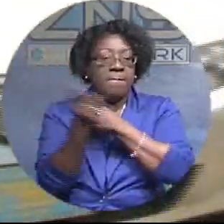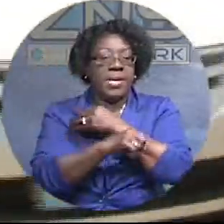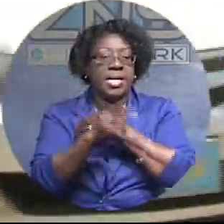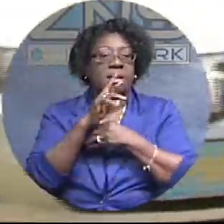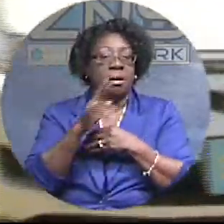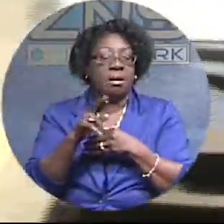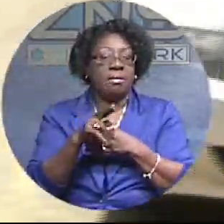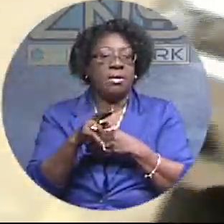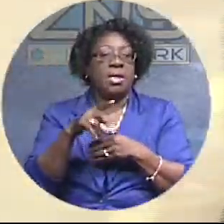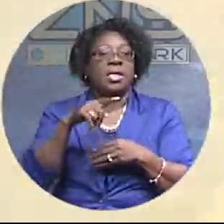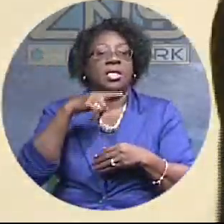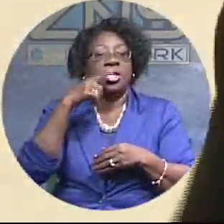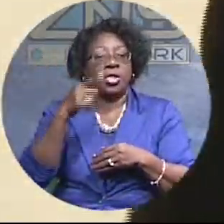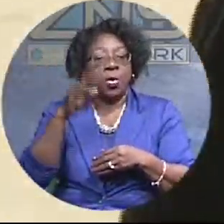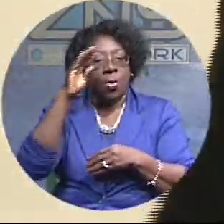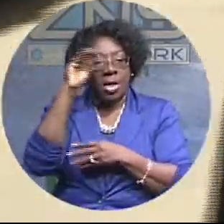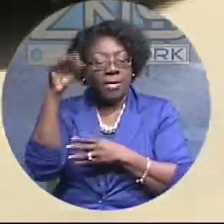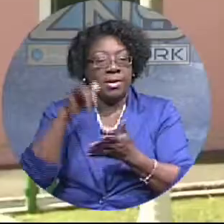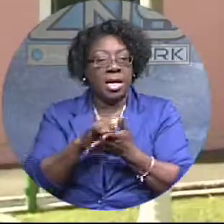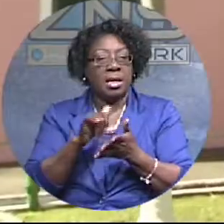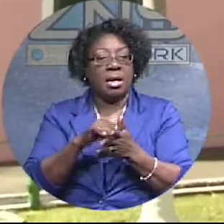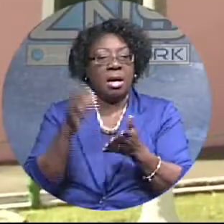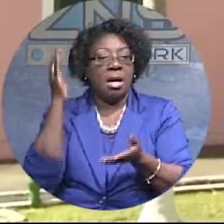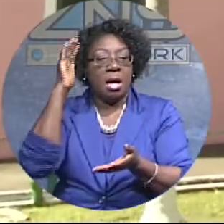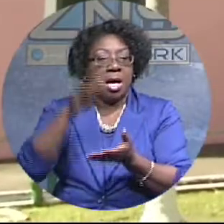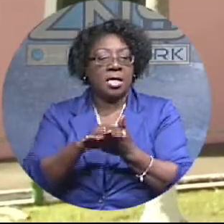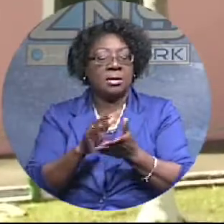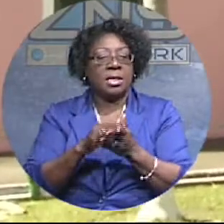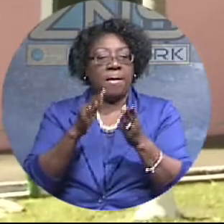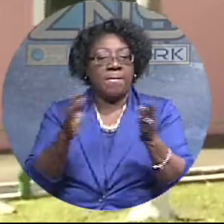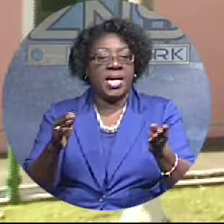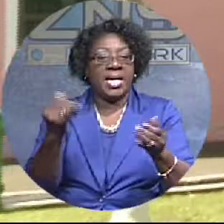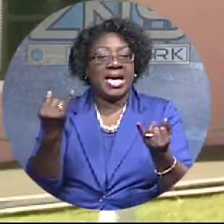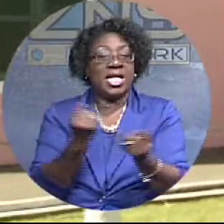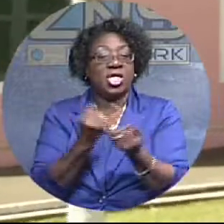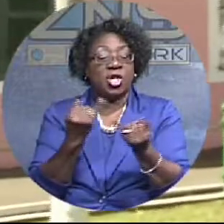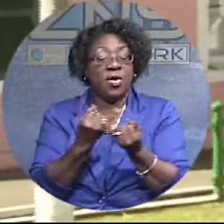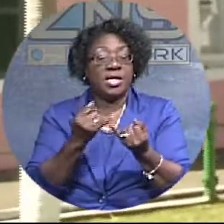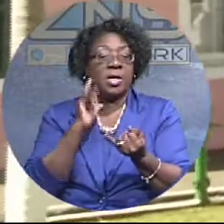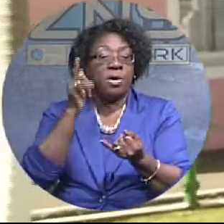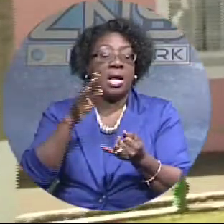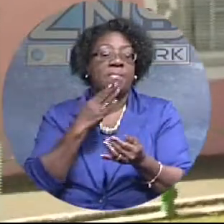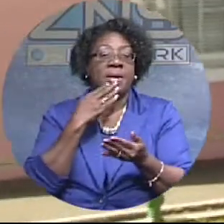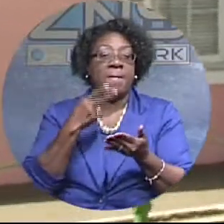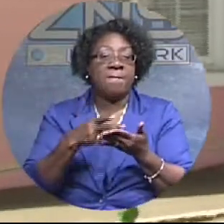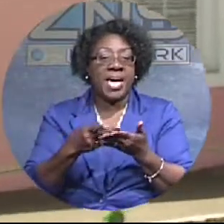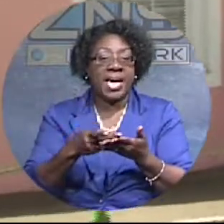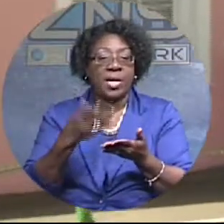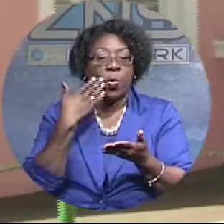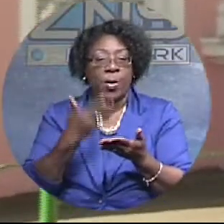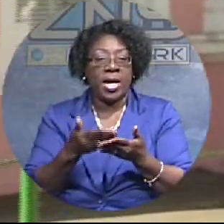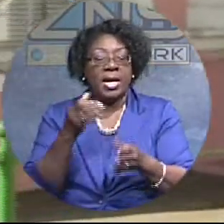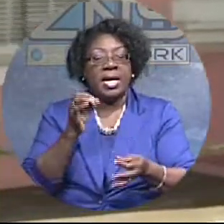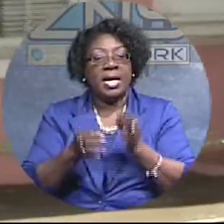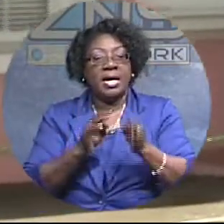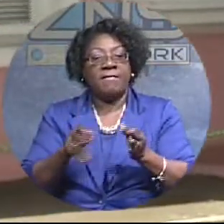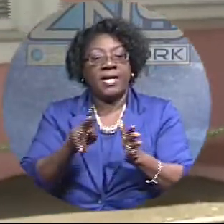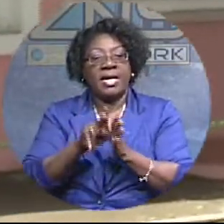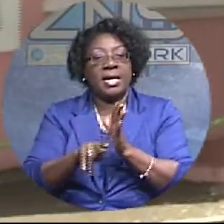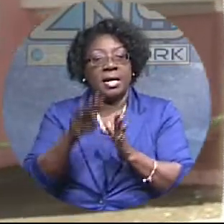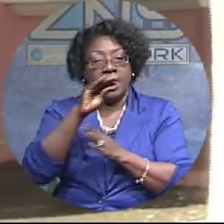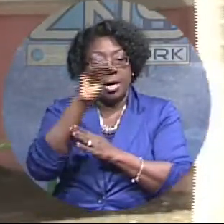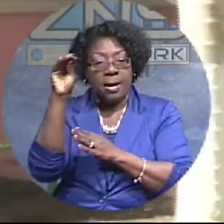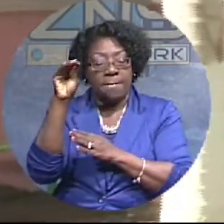big insurance and they would be paid well if they did the job. Now, prosecutors also closed their case today without calling a number of